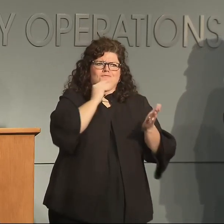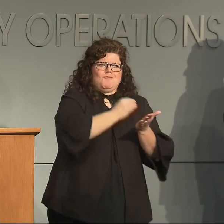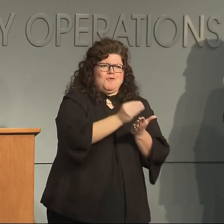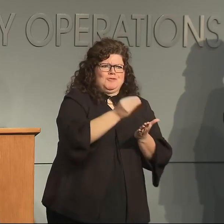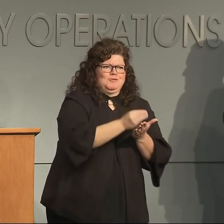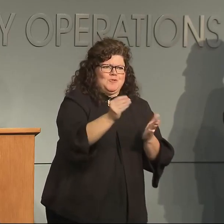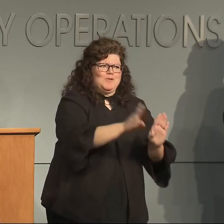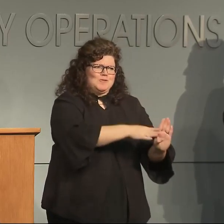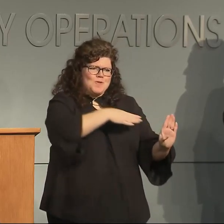including Hurricane Florence.